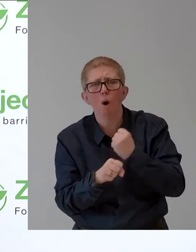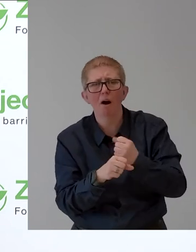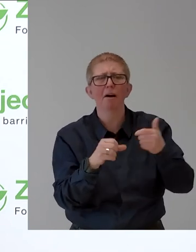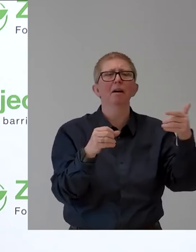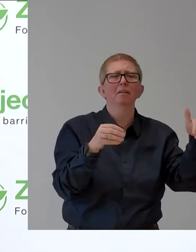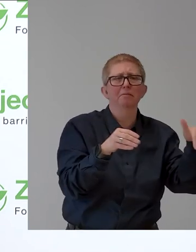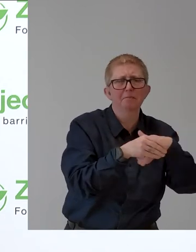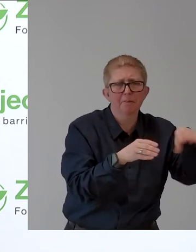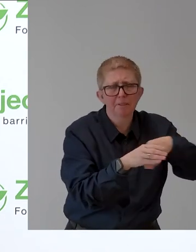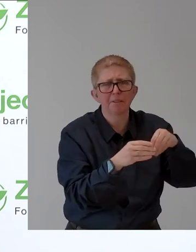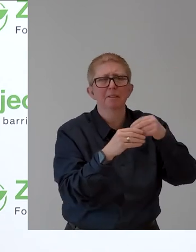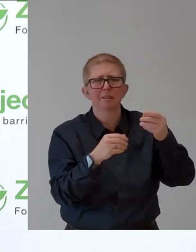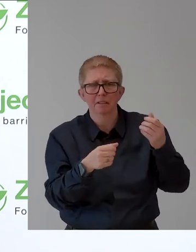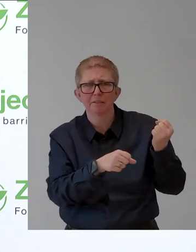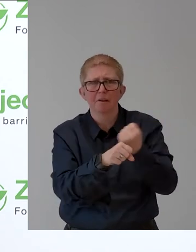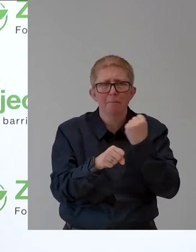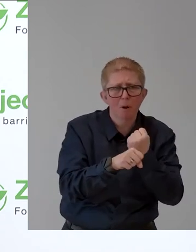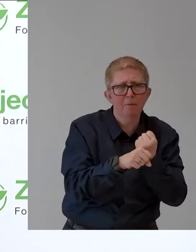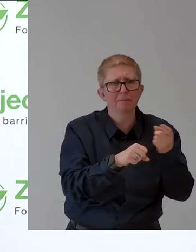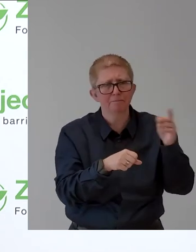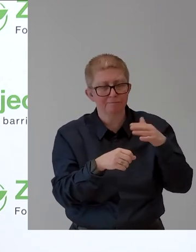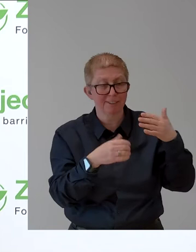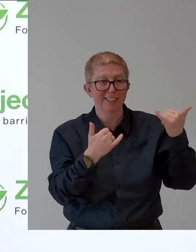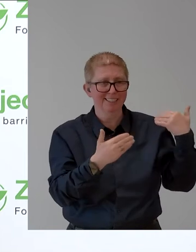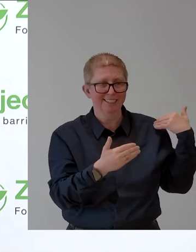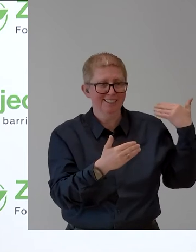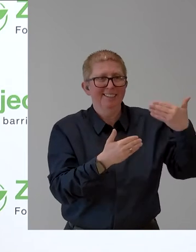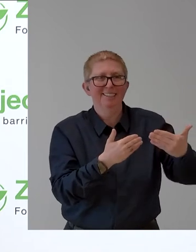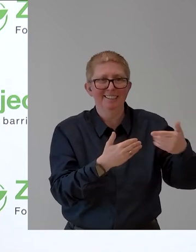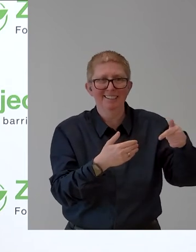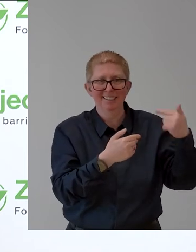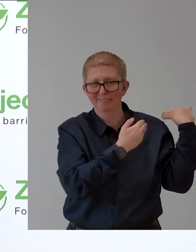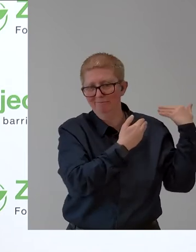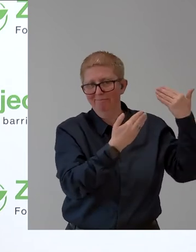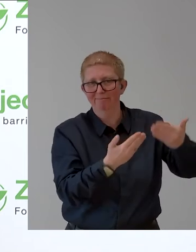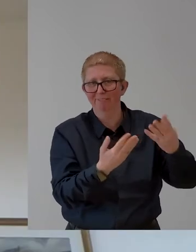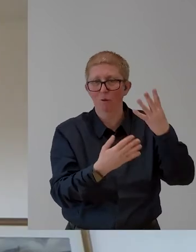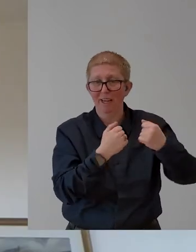2025. Rana, you're working for the King's Academy. Tell us a little bit more about your organization.